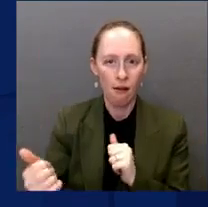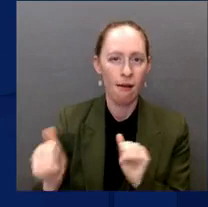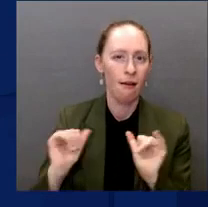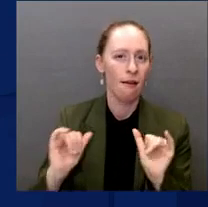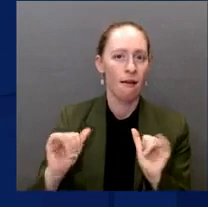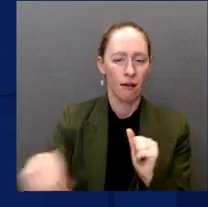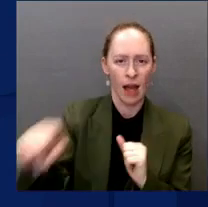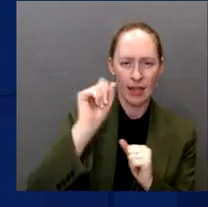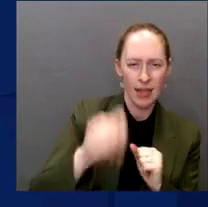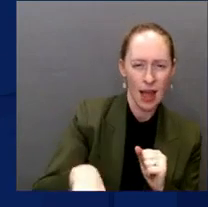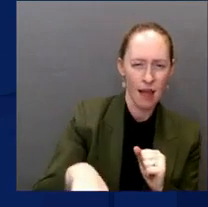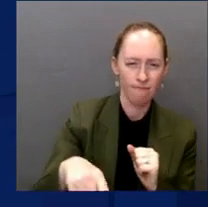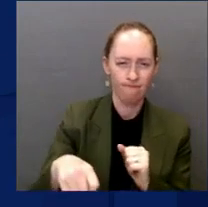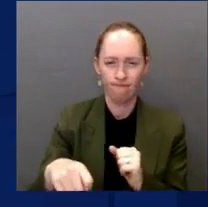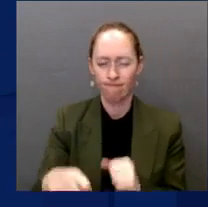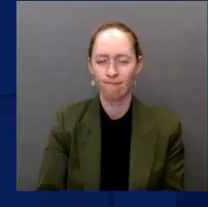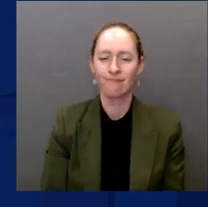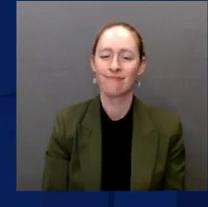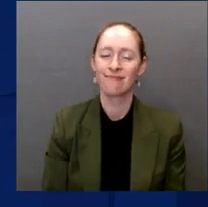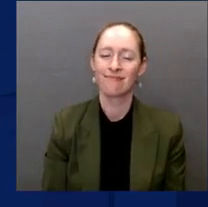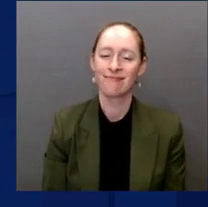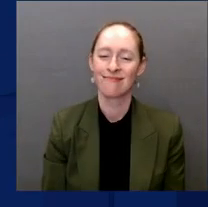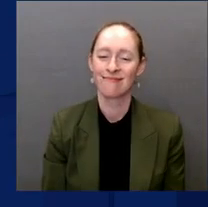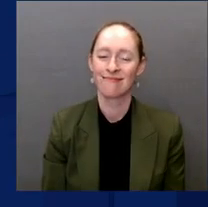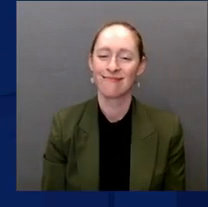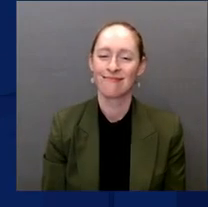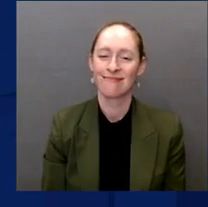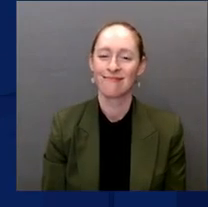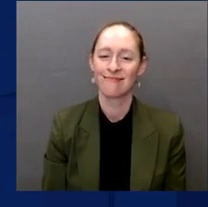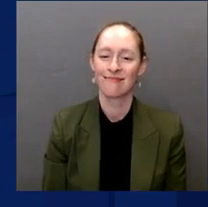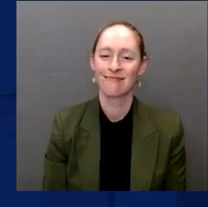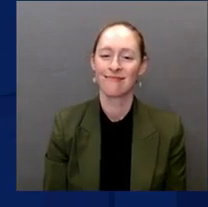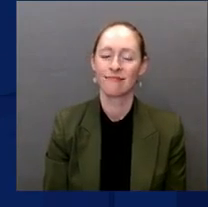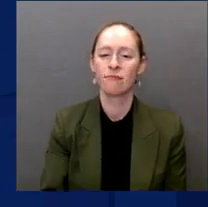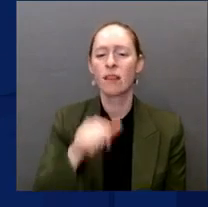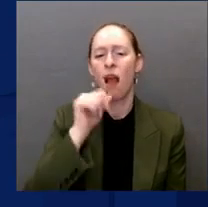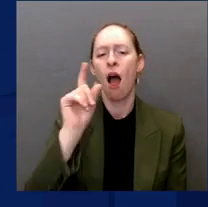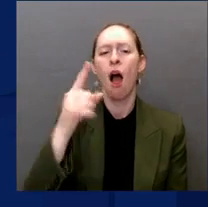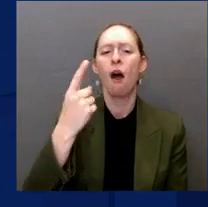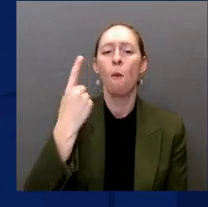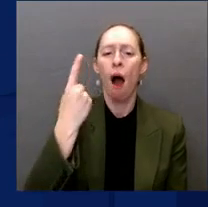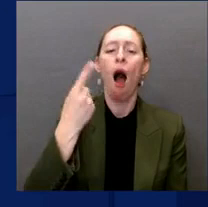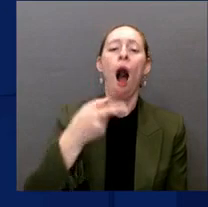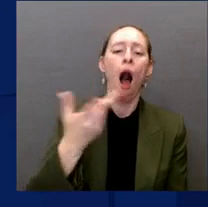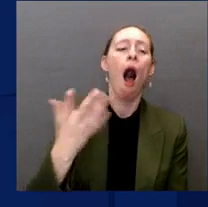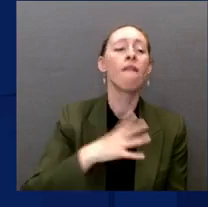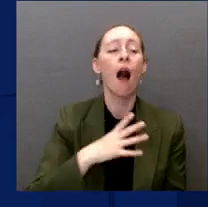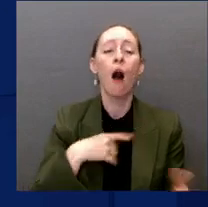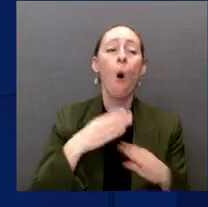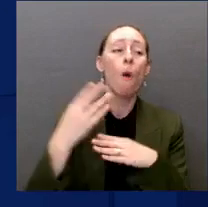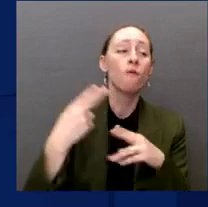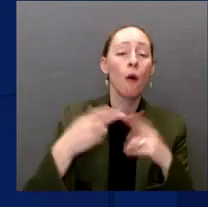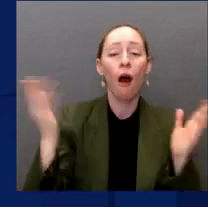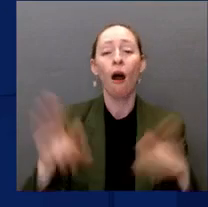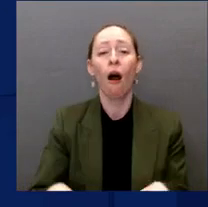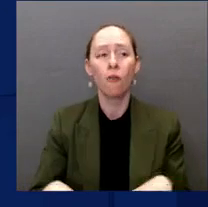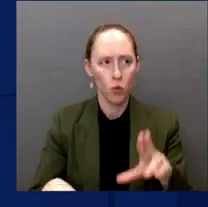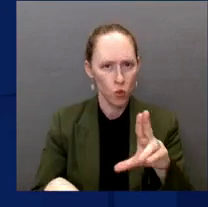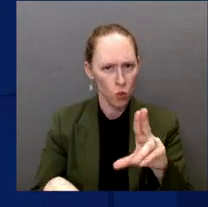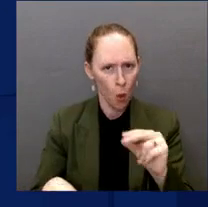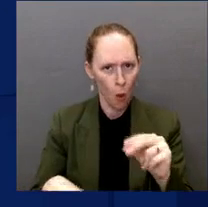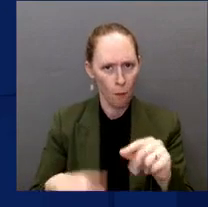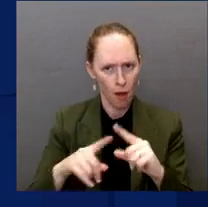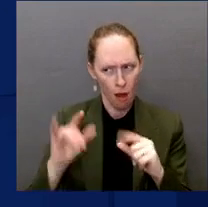are affected by what they eat, what they intake. And people are beginning, the more we can spread